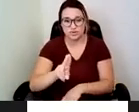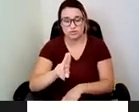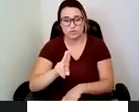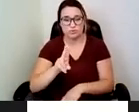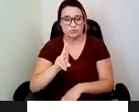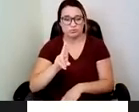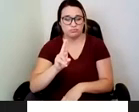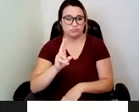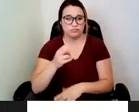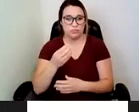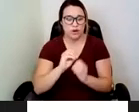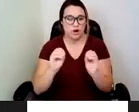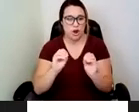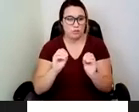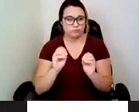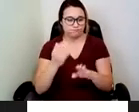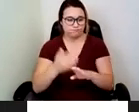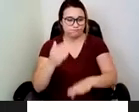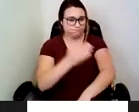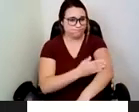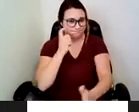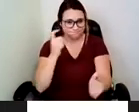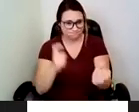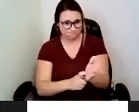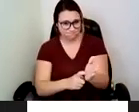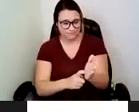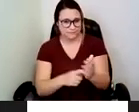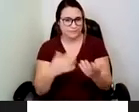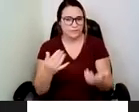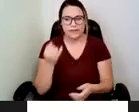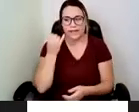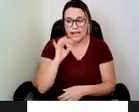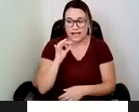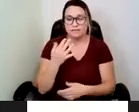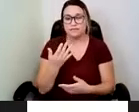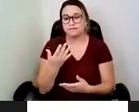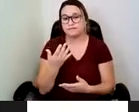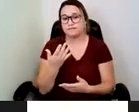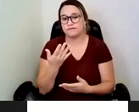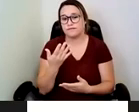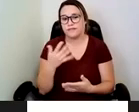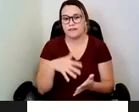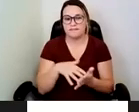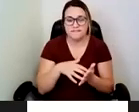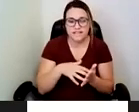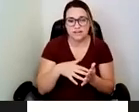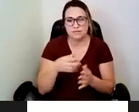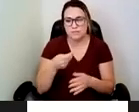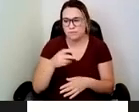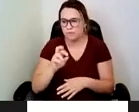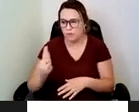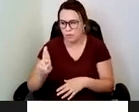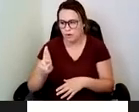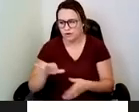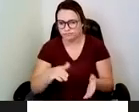of improvement. If there's a poor or futile prognosis, we can come in at all levels